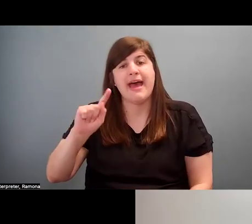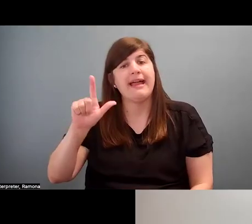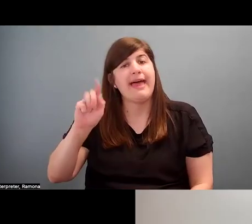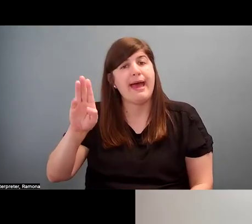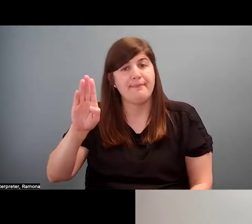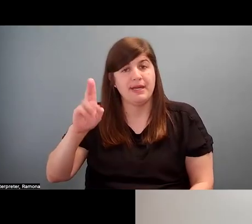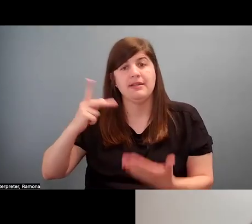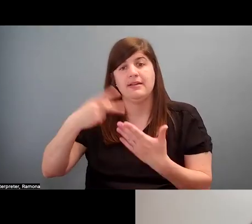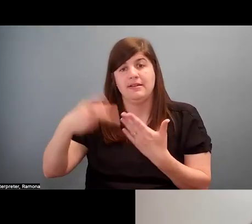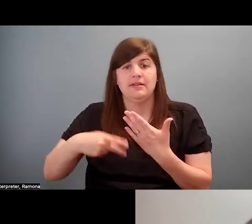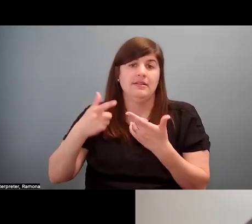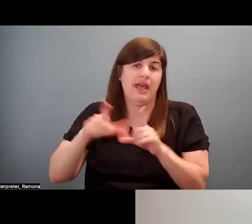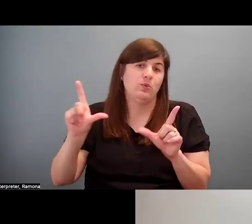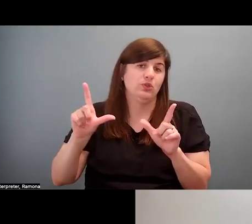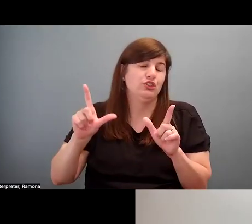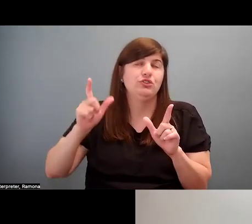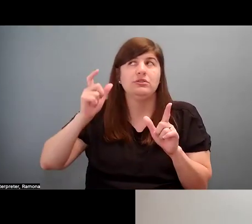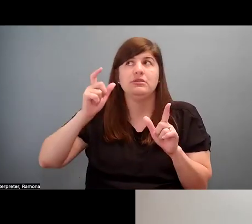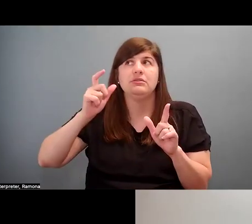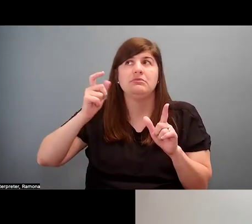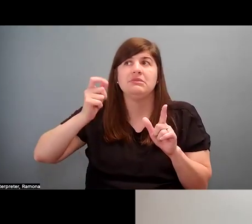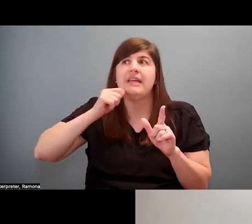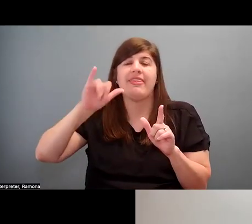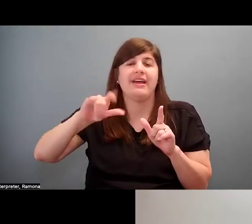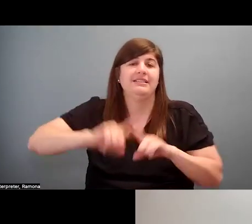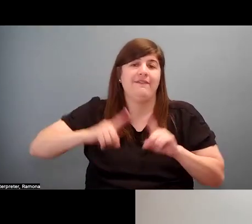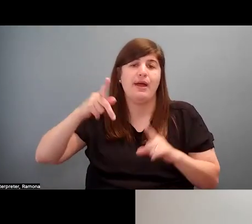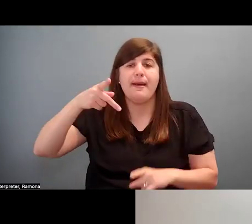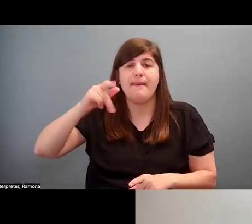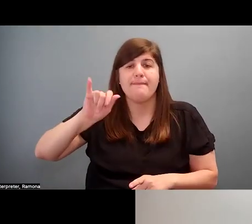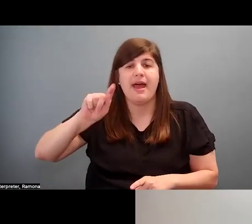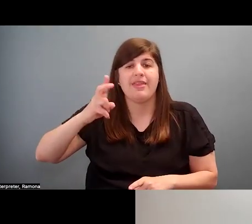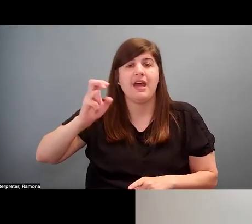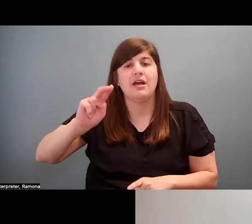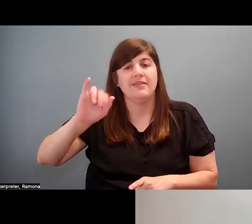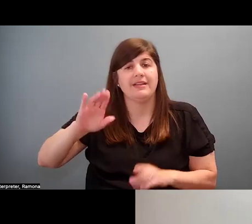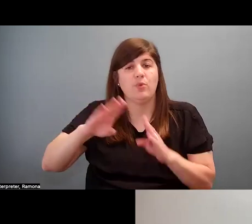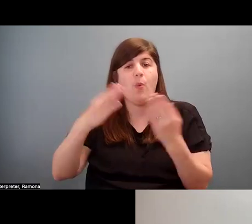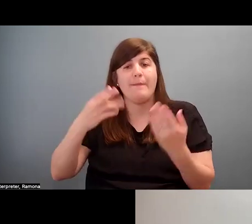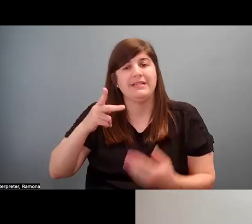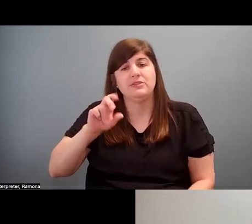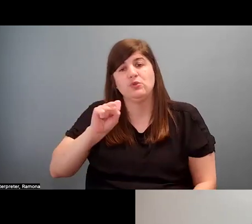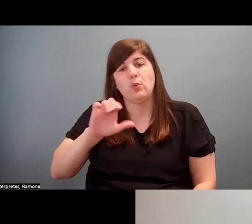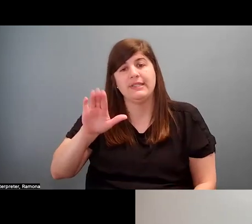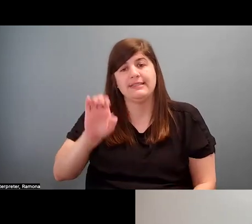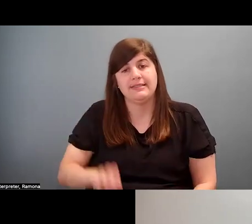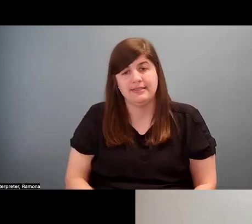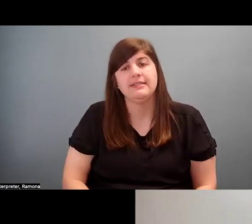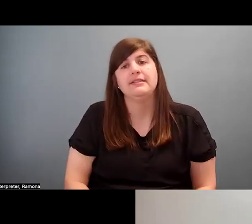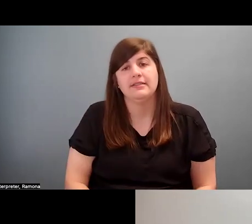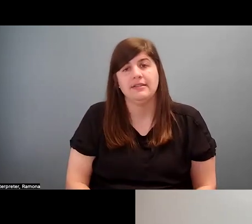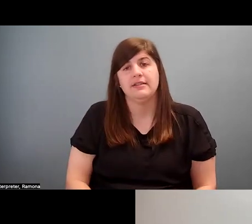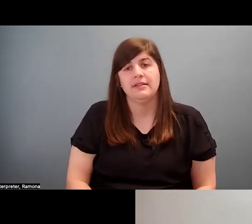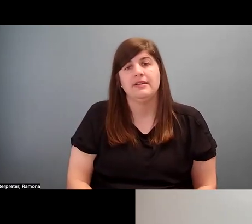a programming language not too different from Python, which is open source. Okay, cool.